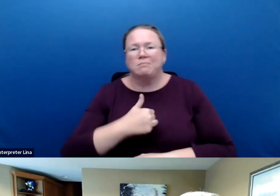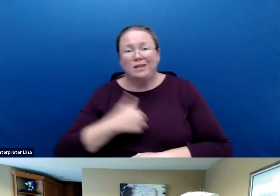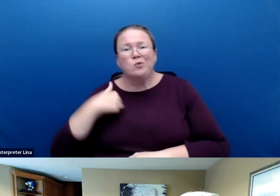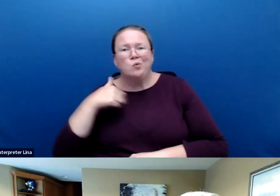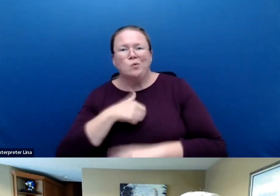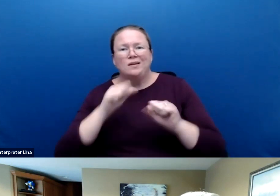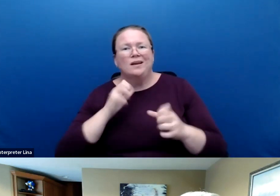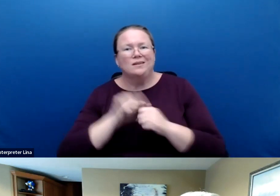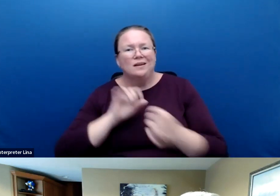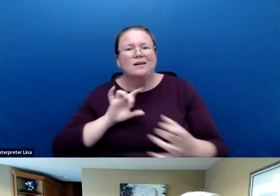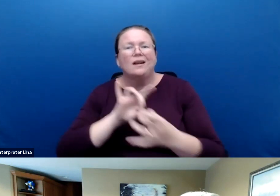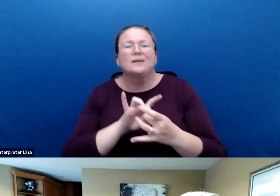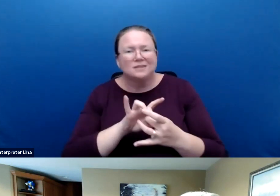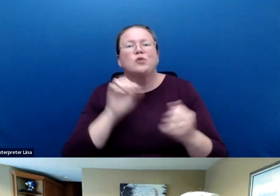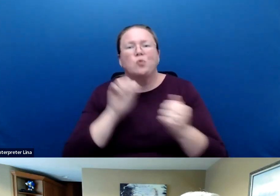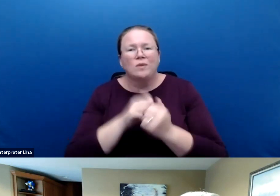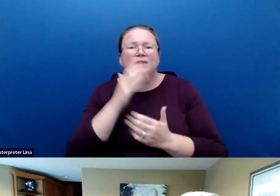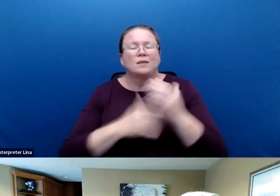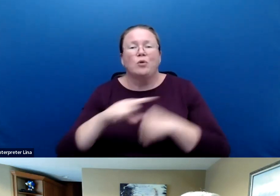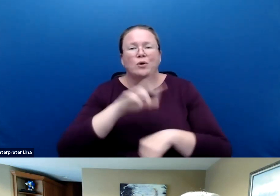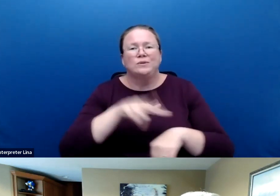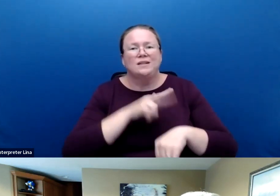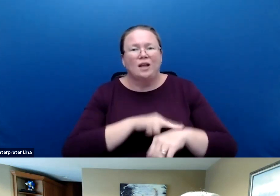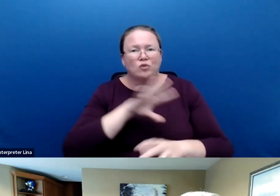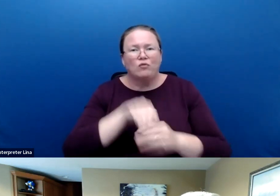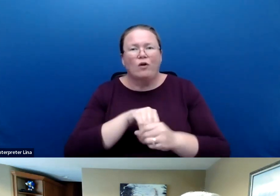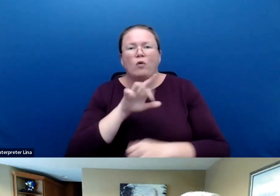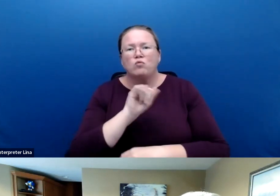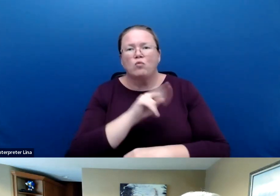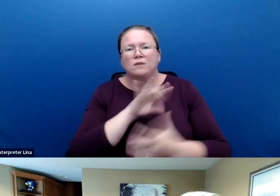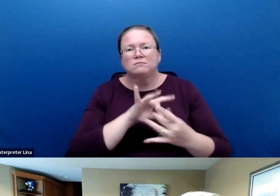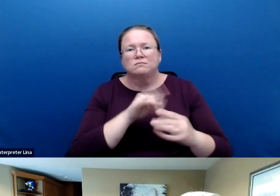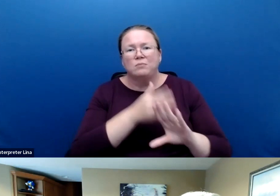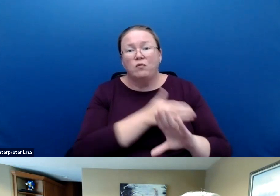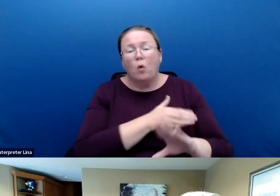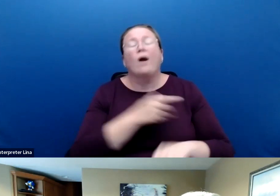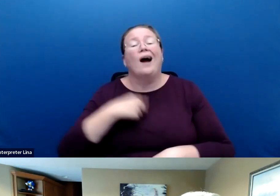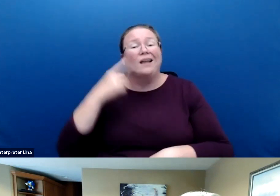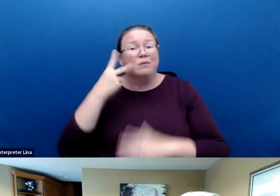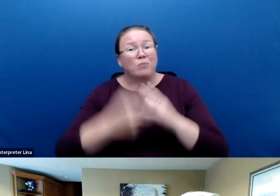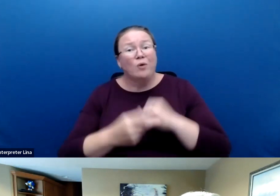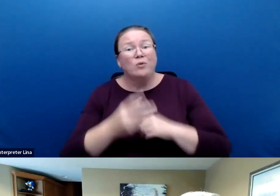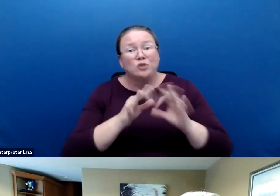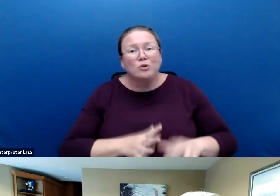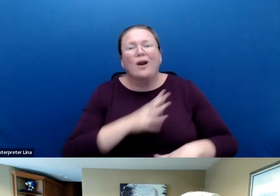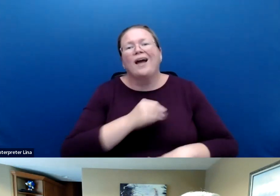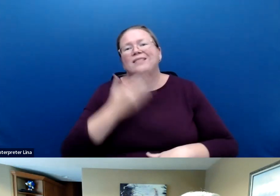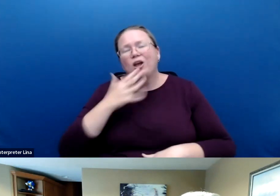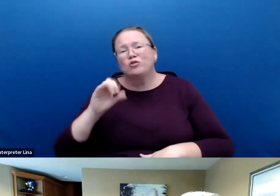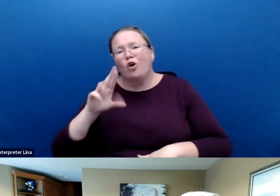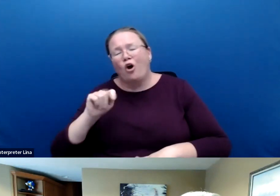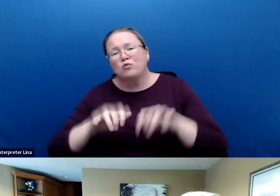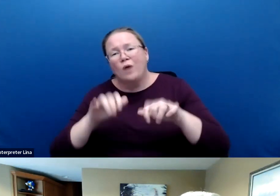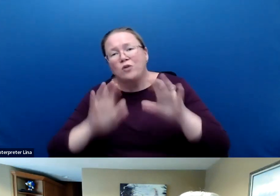can kind of get you connected into some of those national efforts that Ron spoke about earlier. I think both of the interpreters and the cart writer, and thank you for